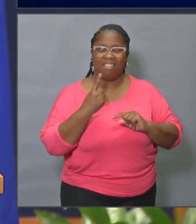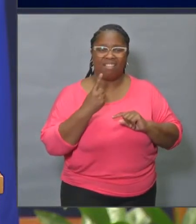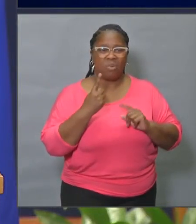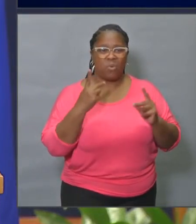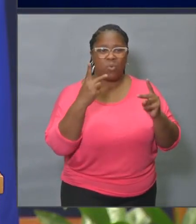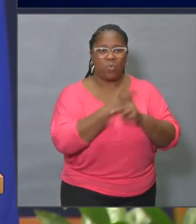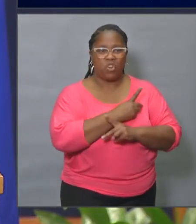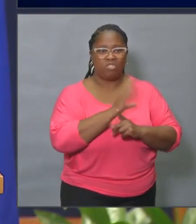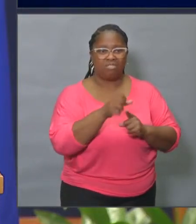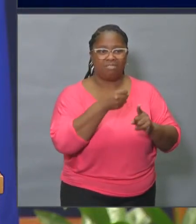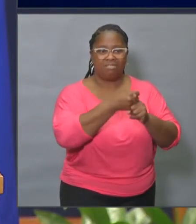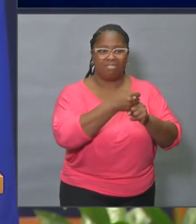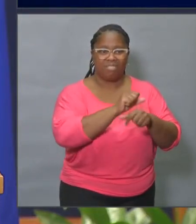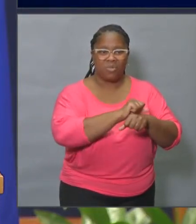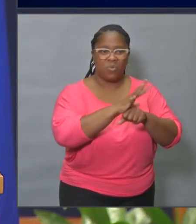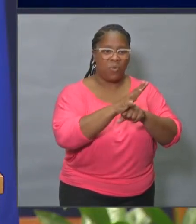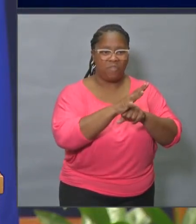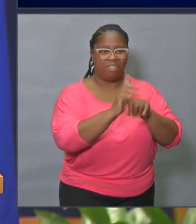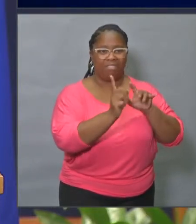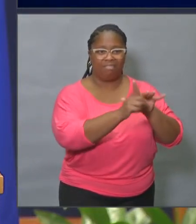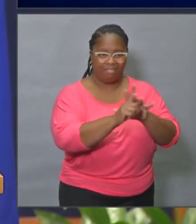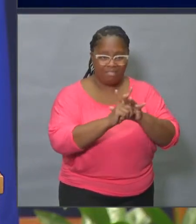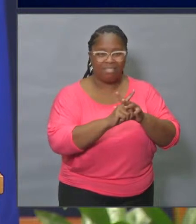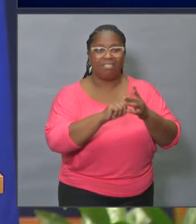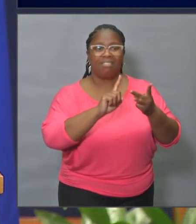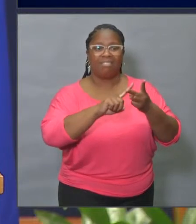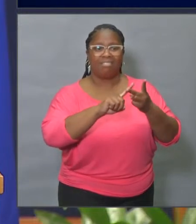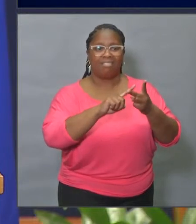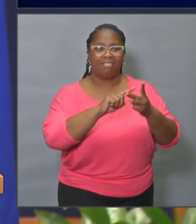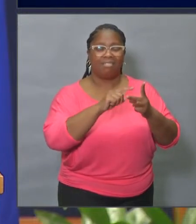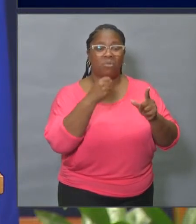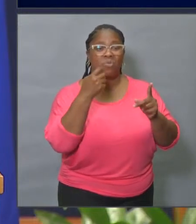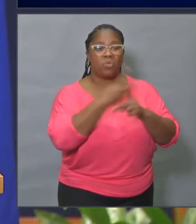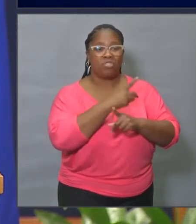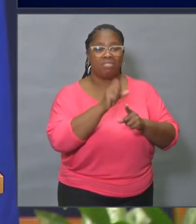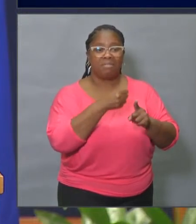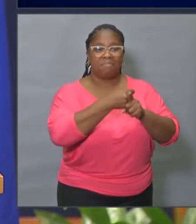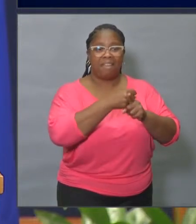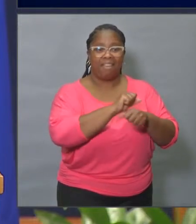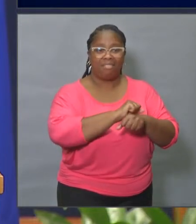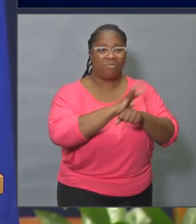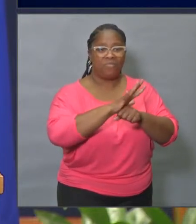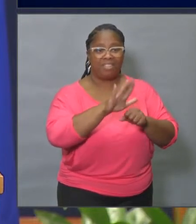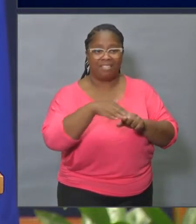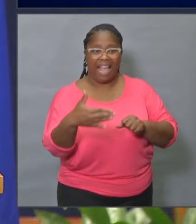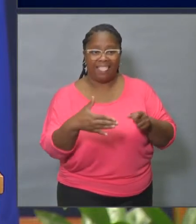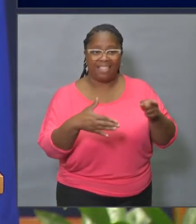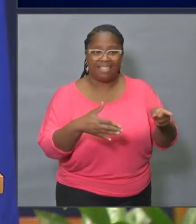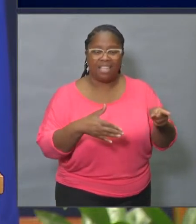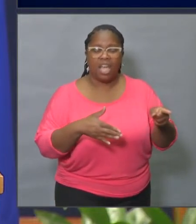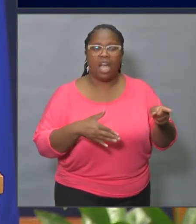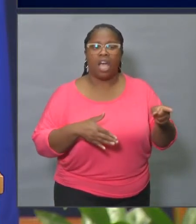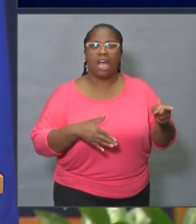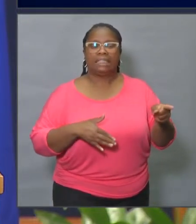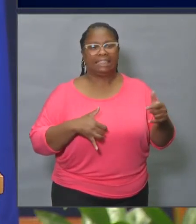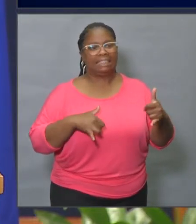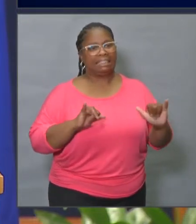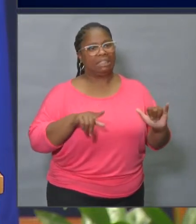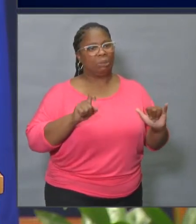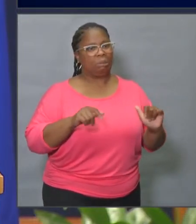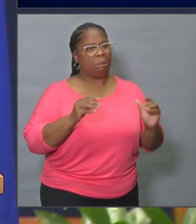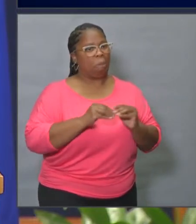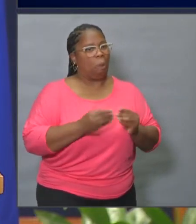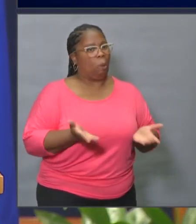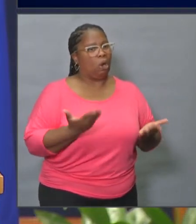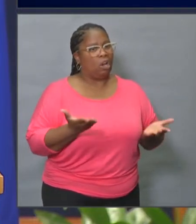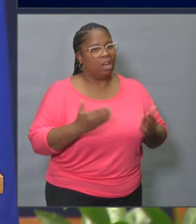disproportionately falling on these at-risk communities, we need to do more. Everyone, especially those who are at risk of serious outcomes from